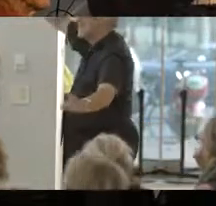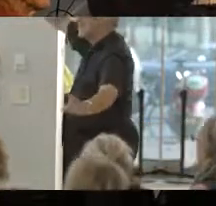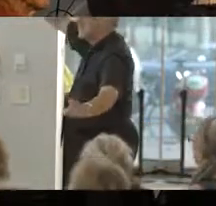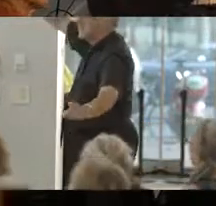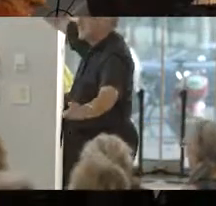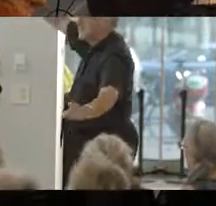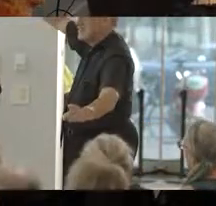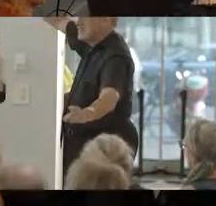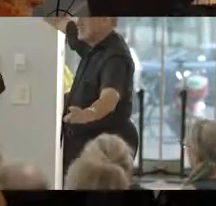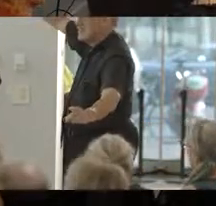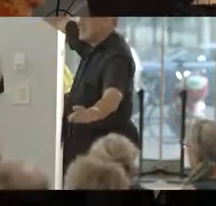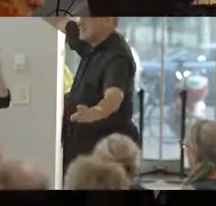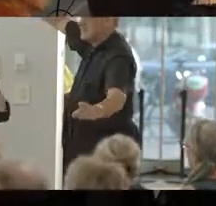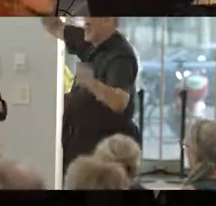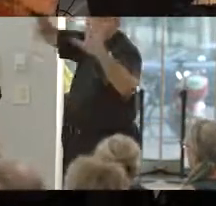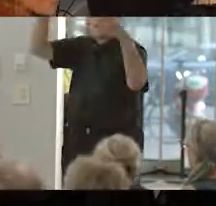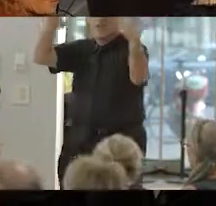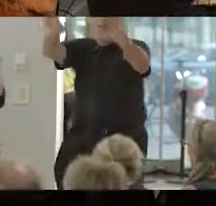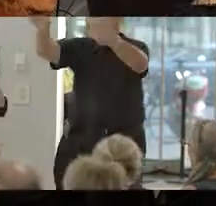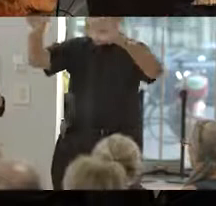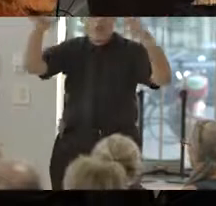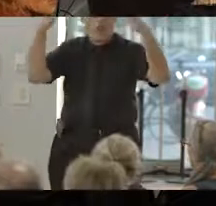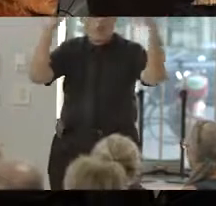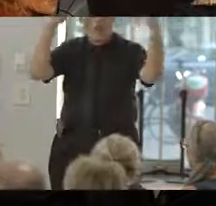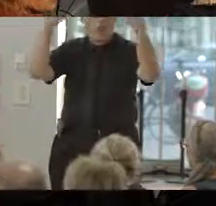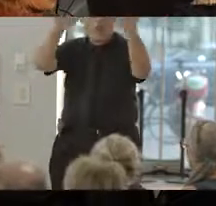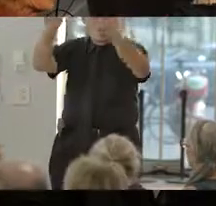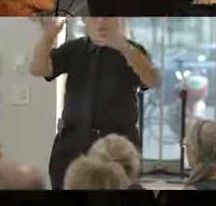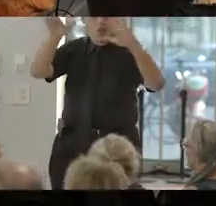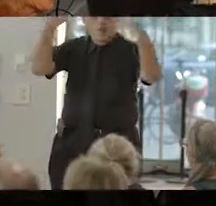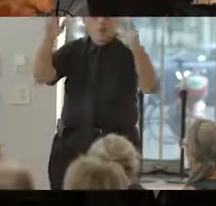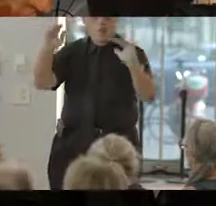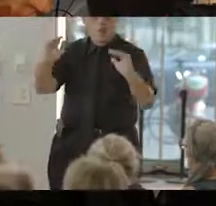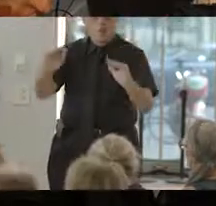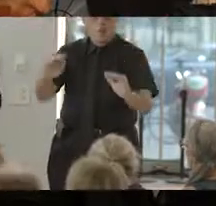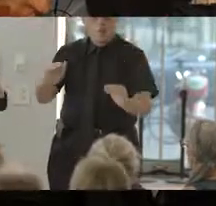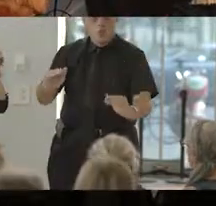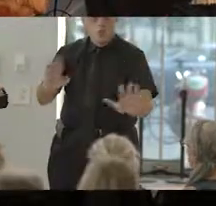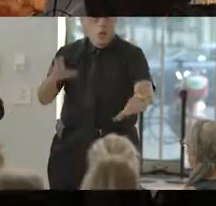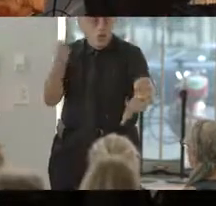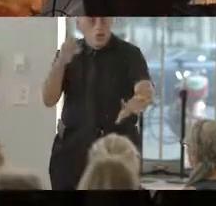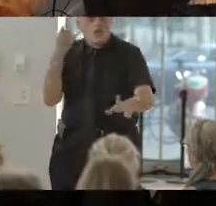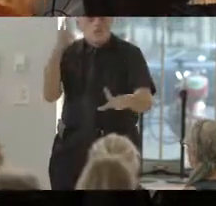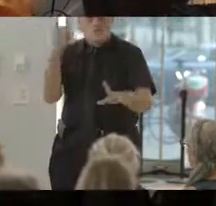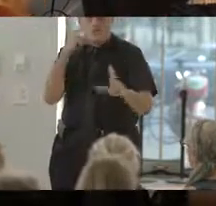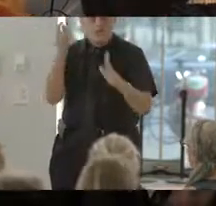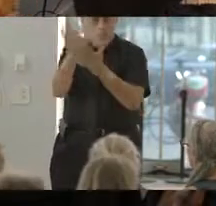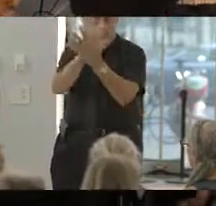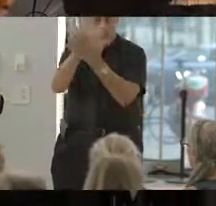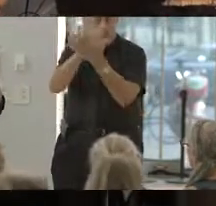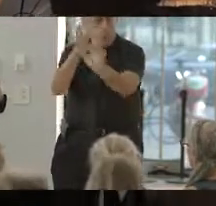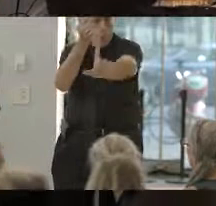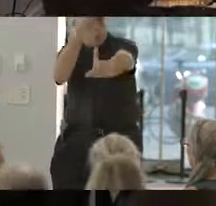Okay. Whoa. Hey, hold on, everybody. Whoa. Look, if there's something that is not entirely